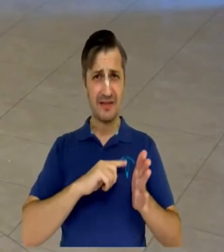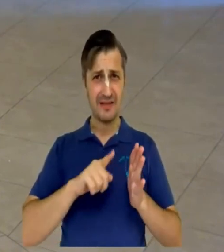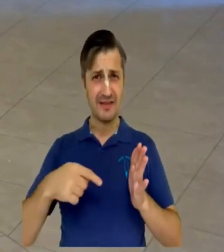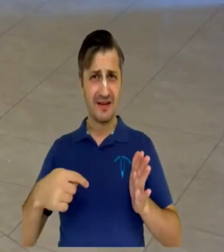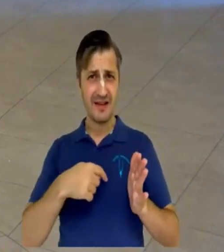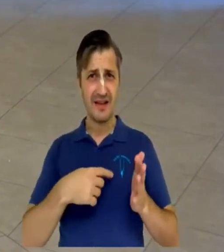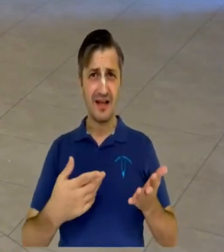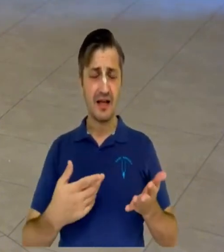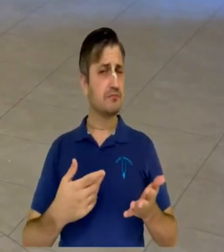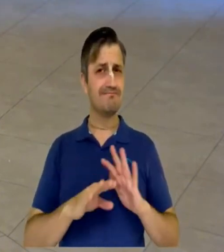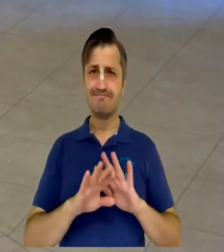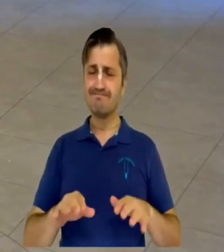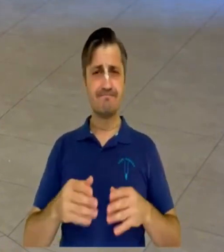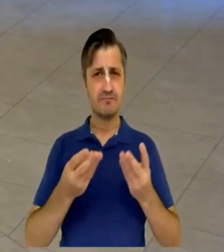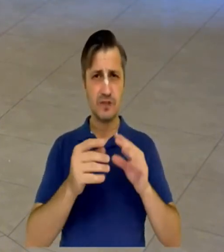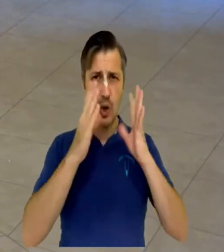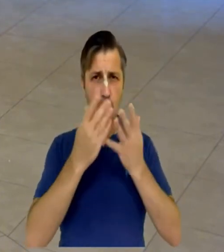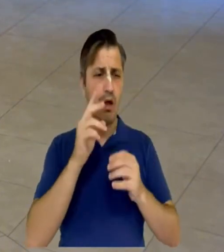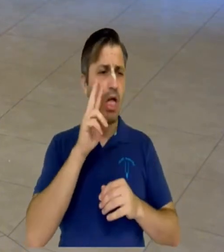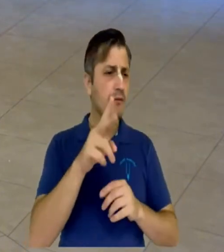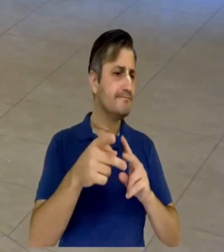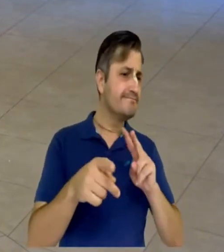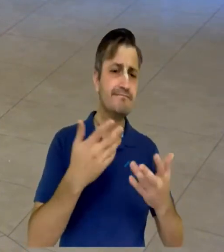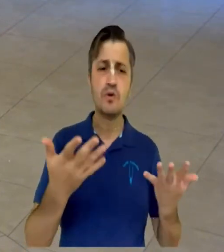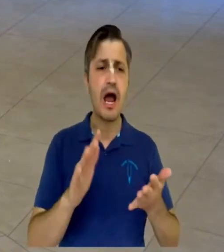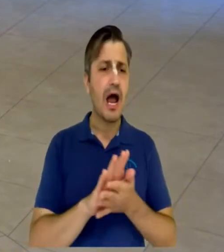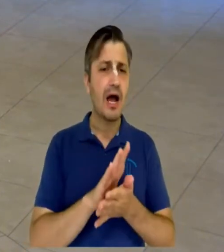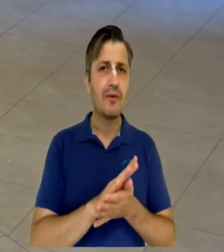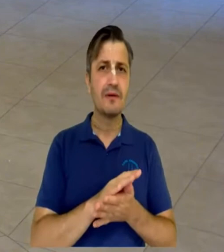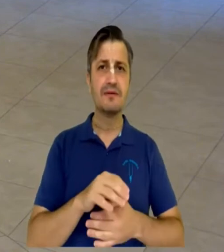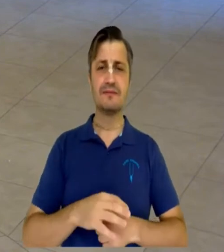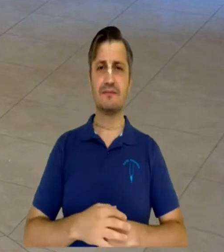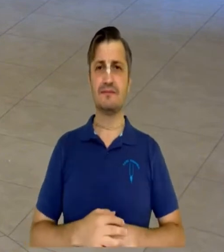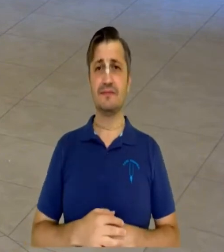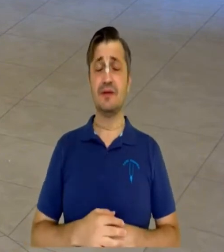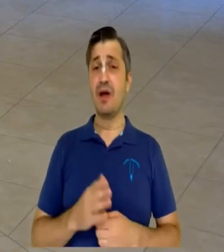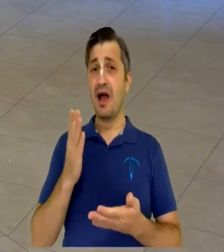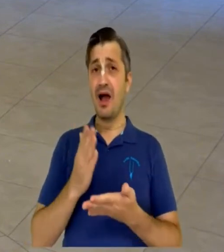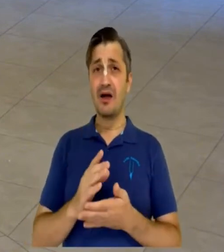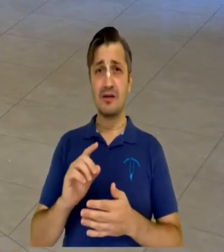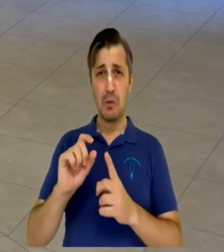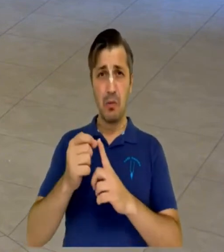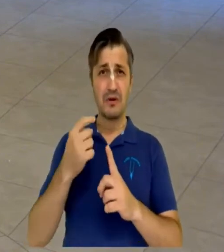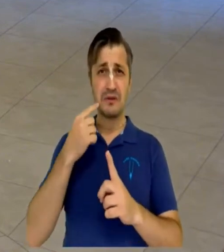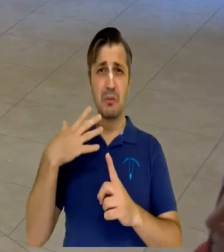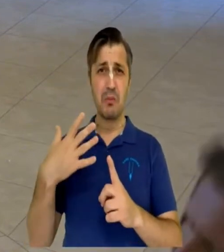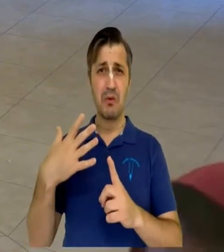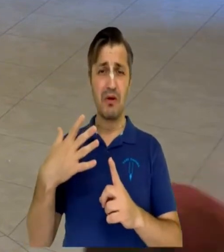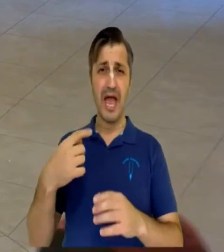to understand this simple point that we are actually servants of the Lord, this is actually huge,